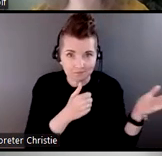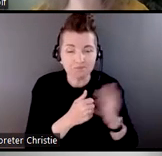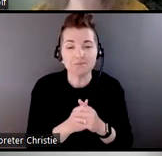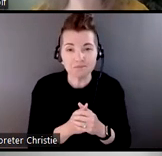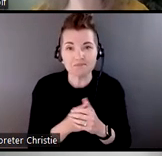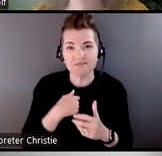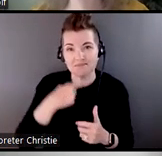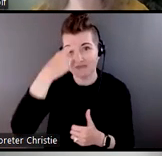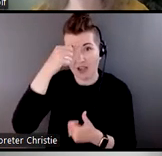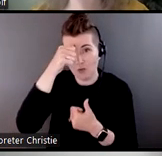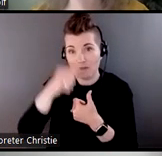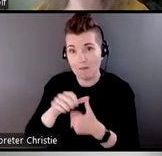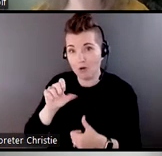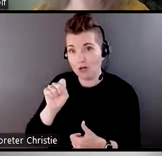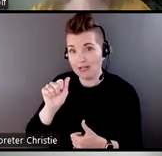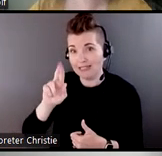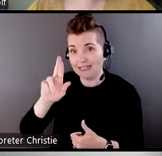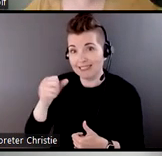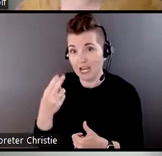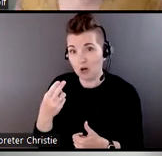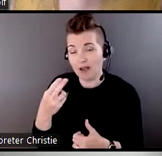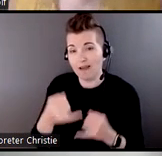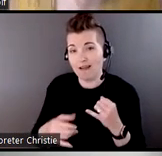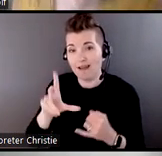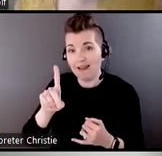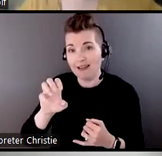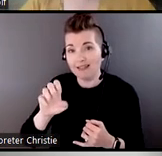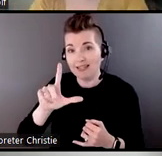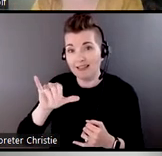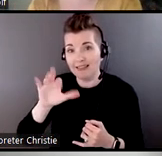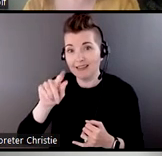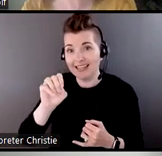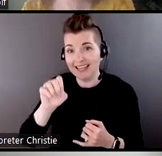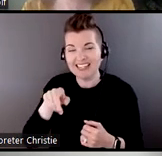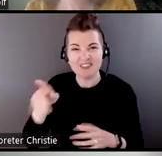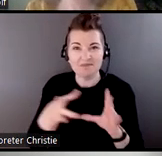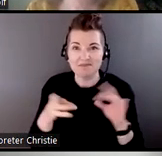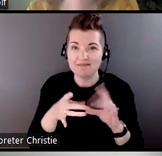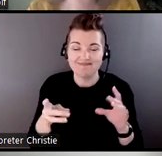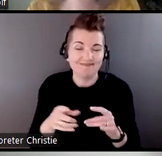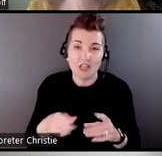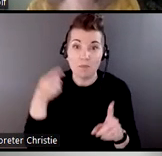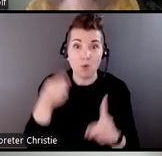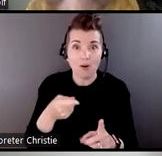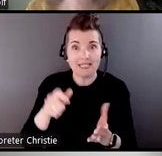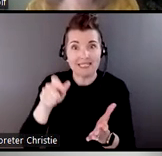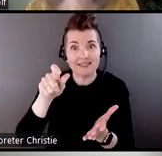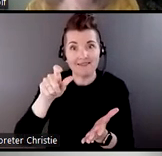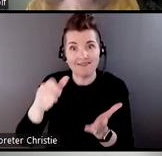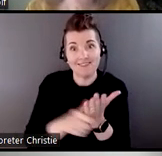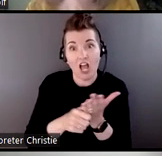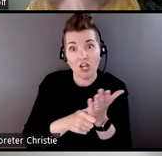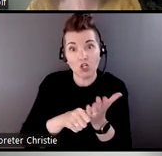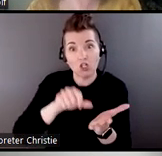Sarah Delicate saying, it's not just the flyer. It's not just about the flyer. It's about the relationship that comes after you send